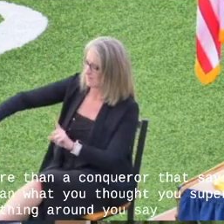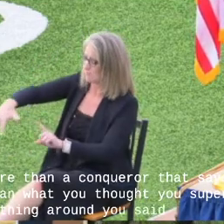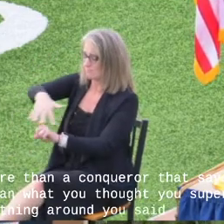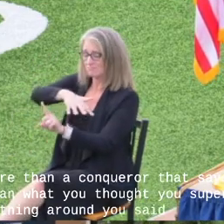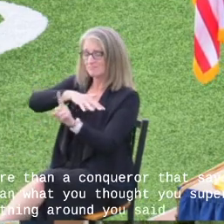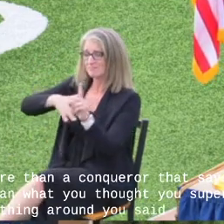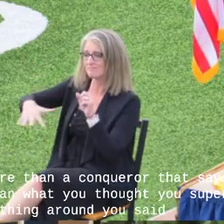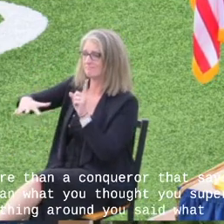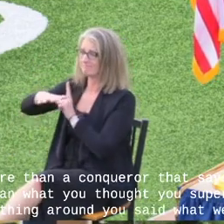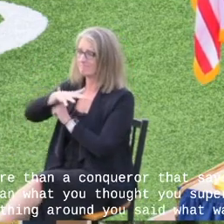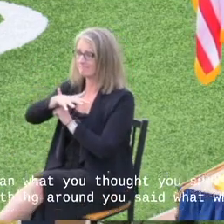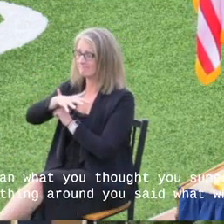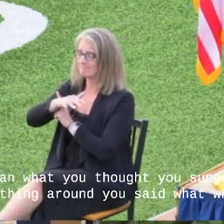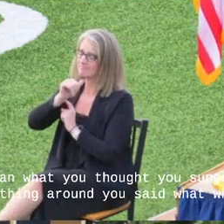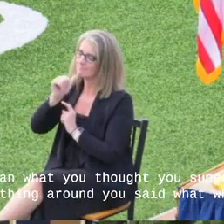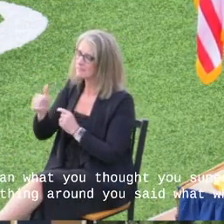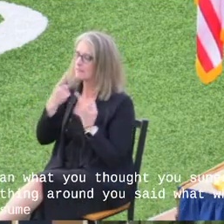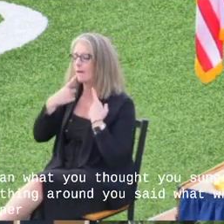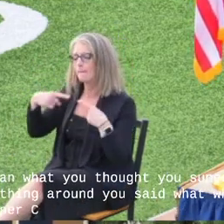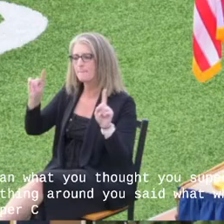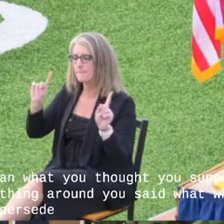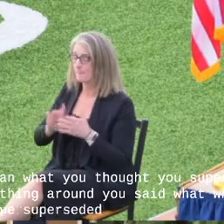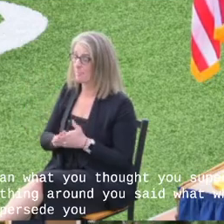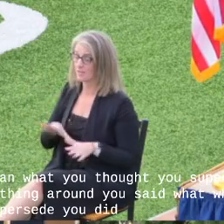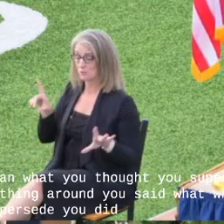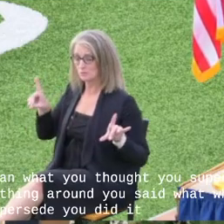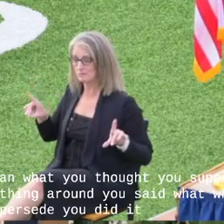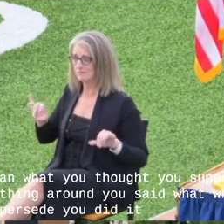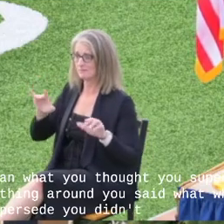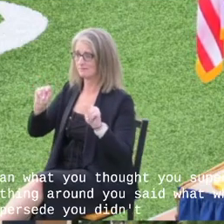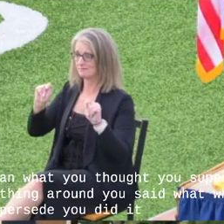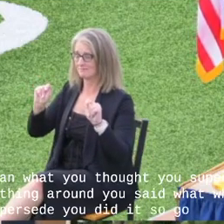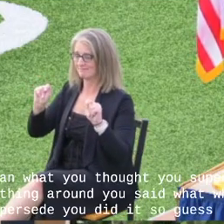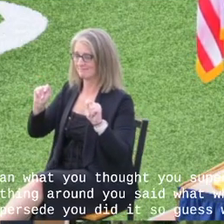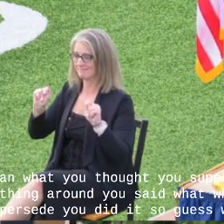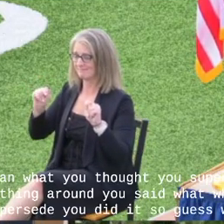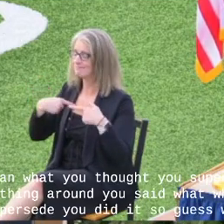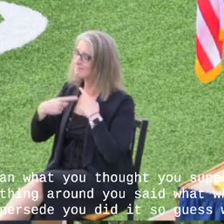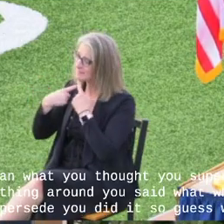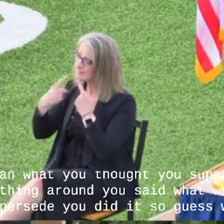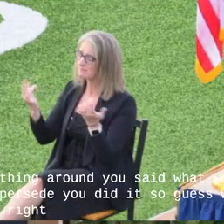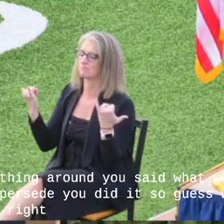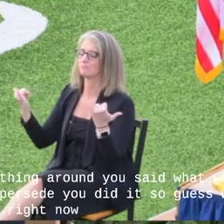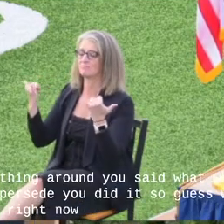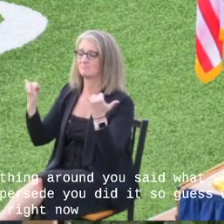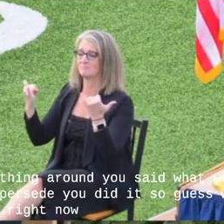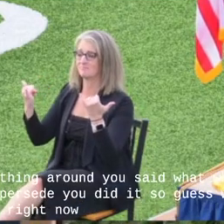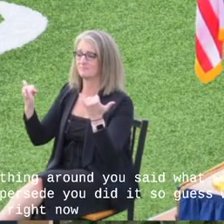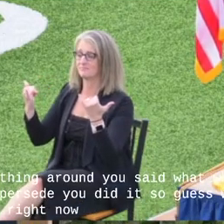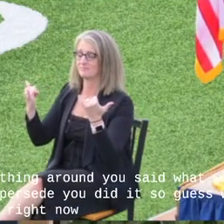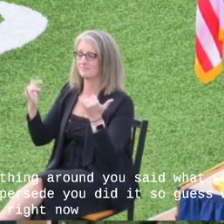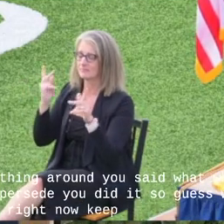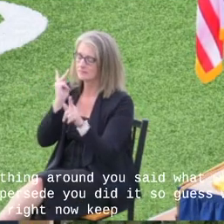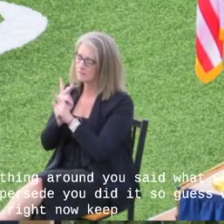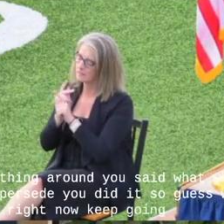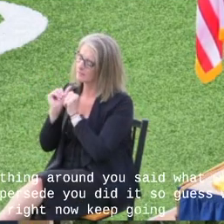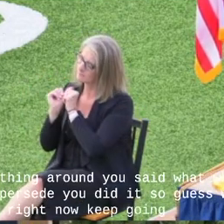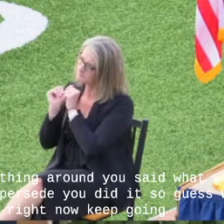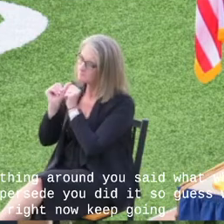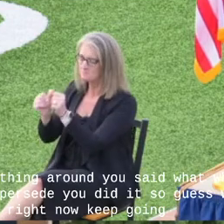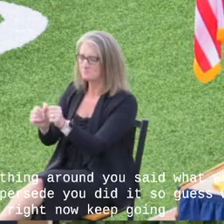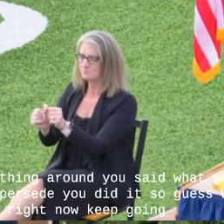said, what you wouldn't supersede. You did it. So guess what? I'm telling you right now, keep